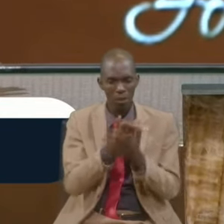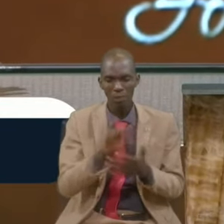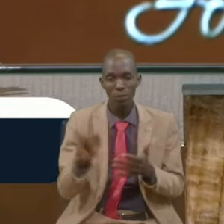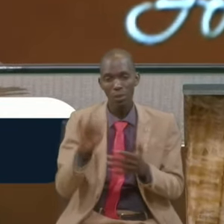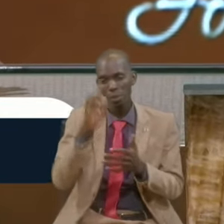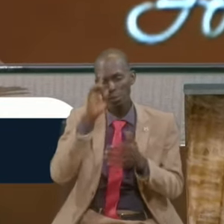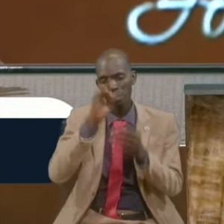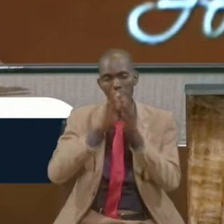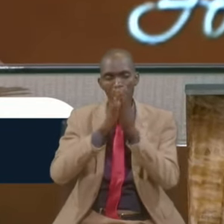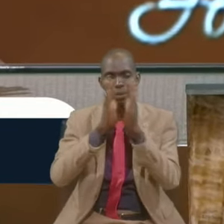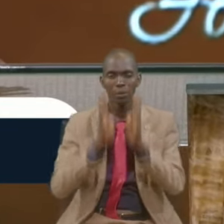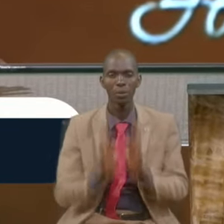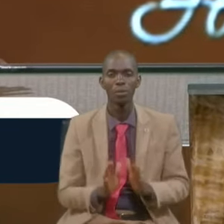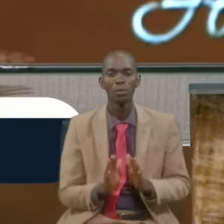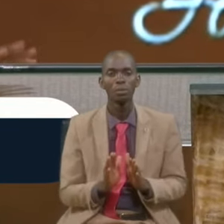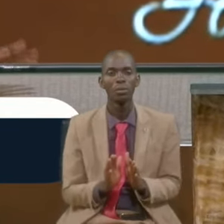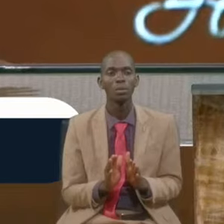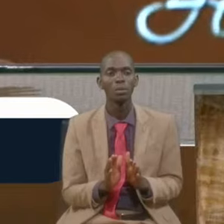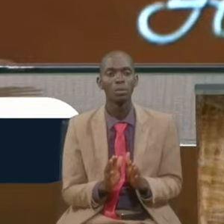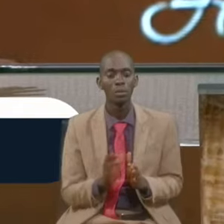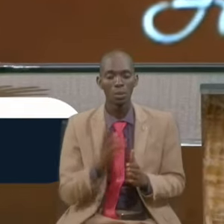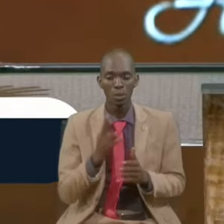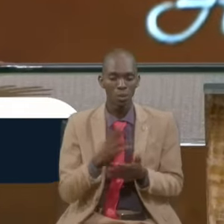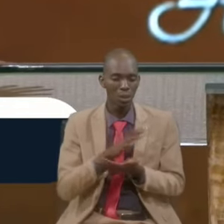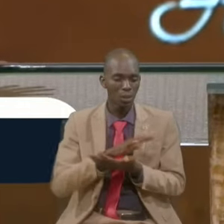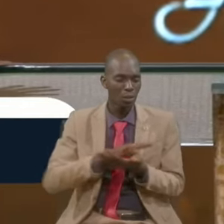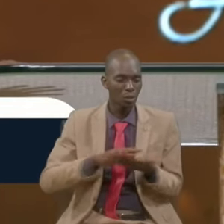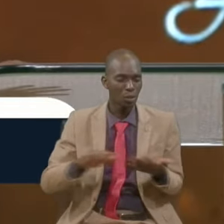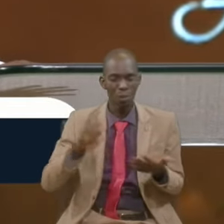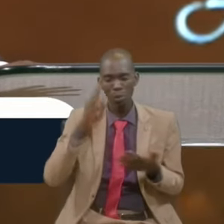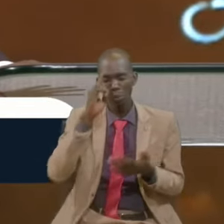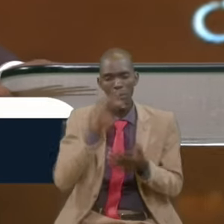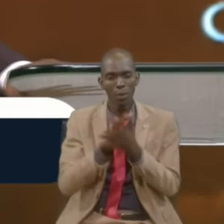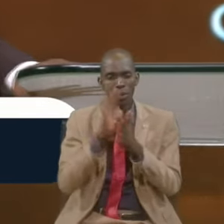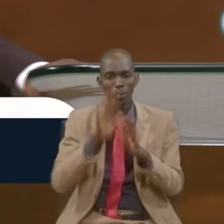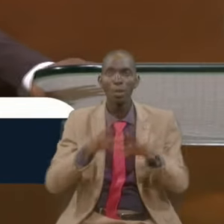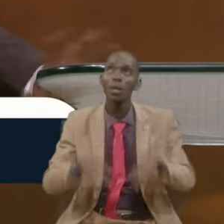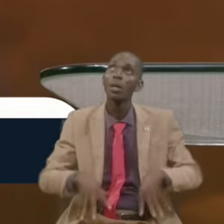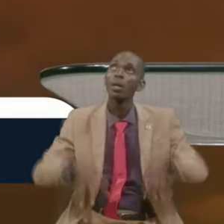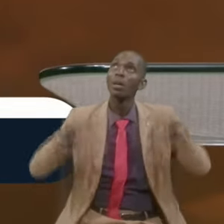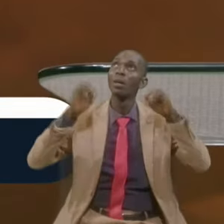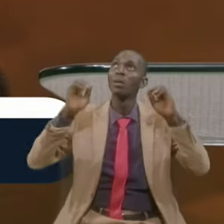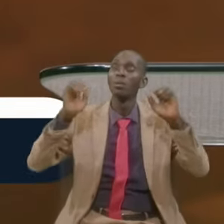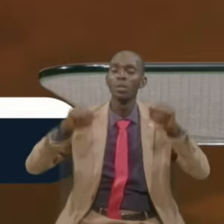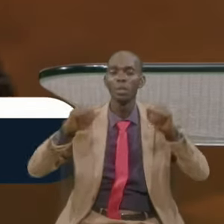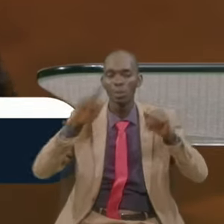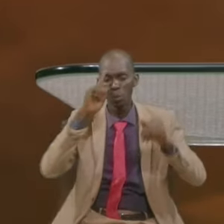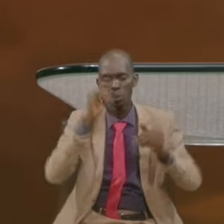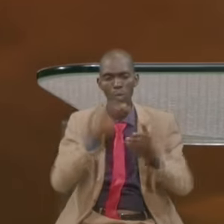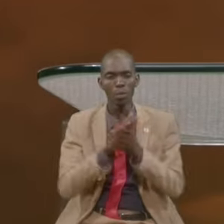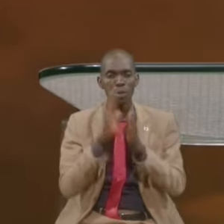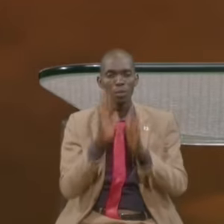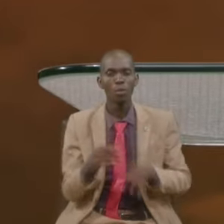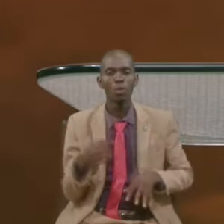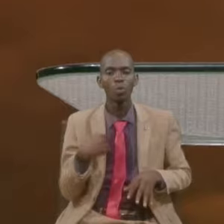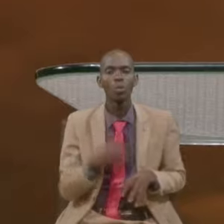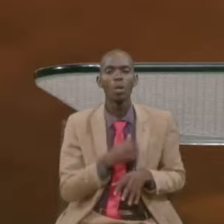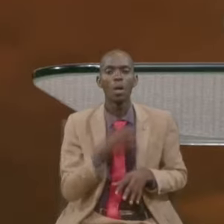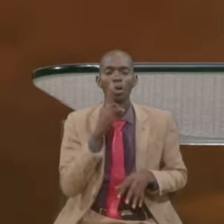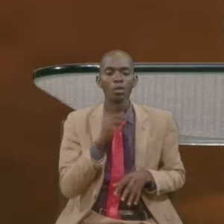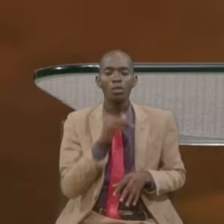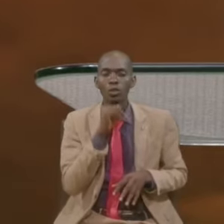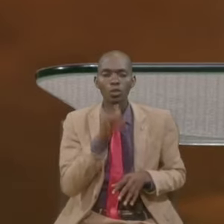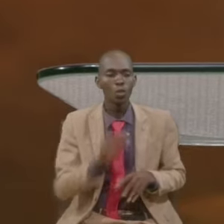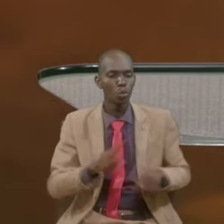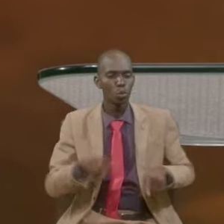believers, righteous believers, rapturable believers. We're not carrying this pregnancy